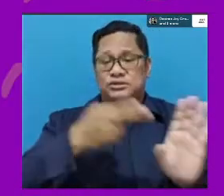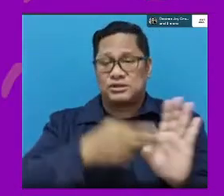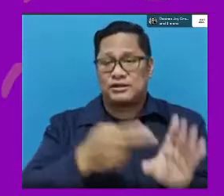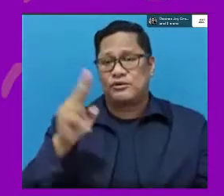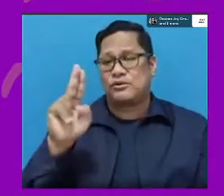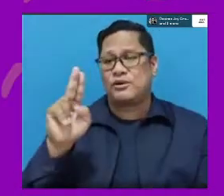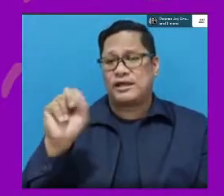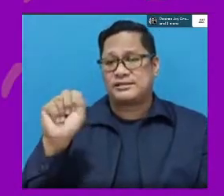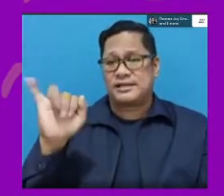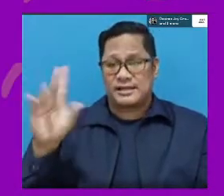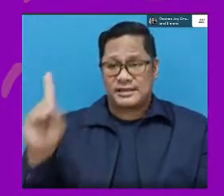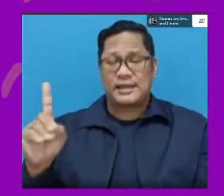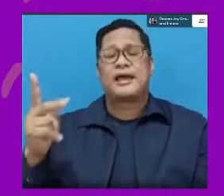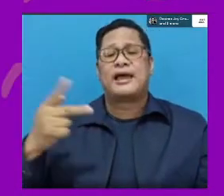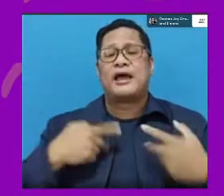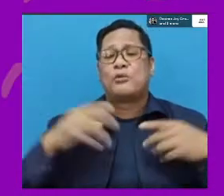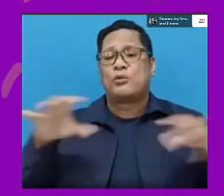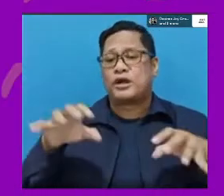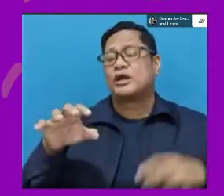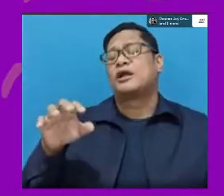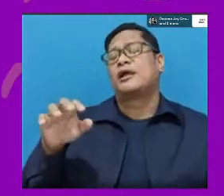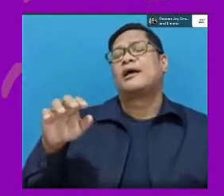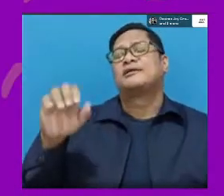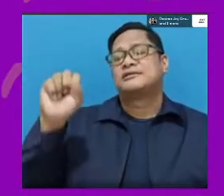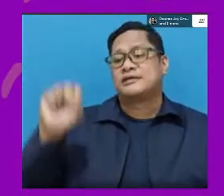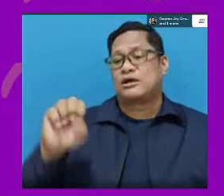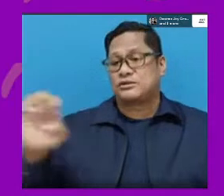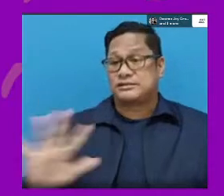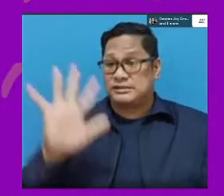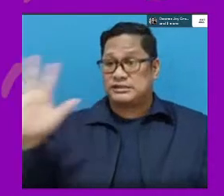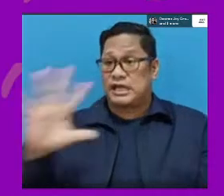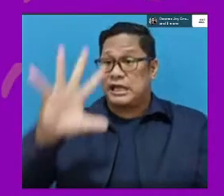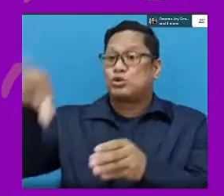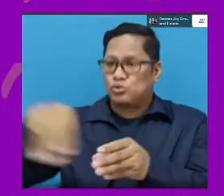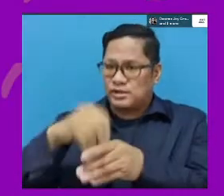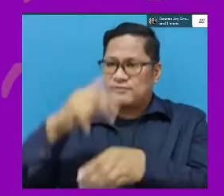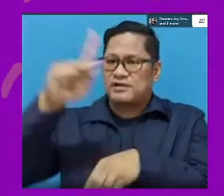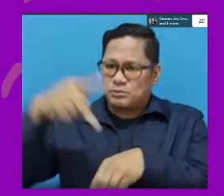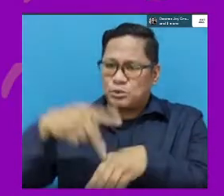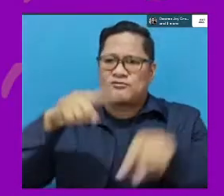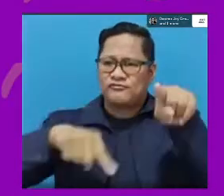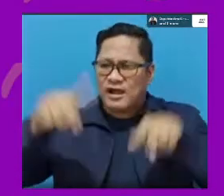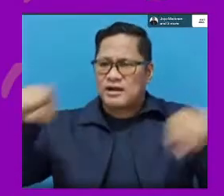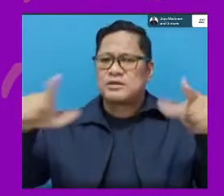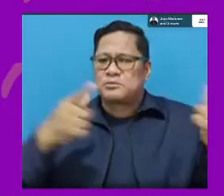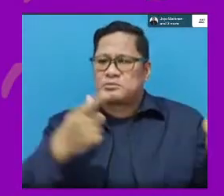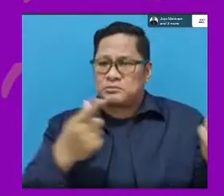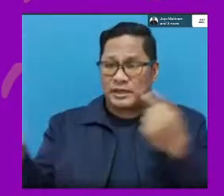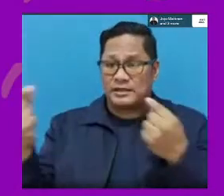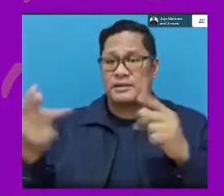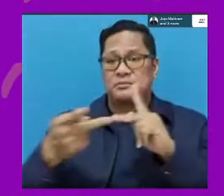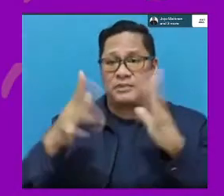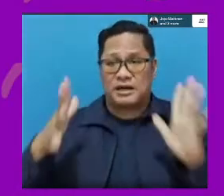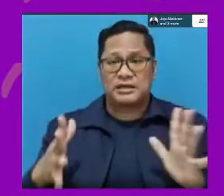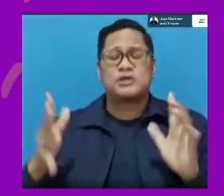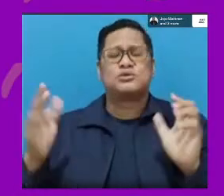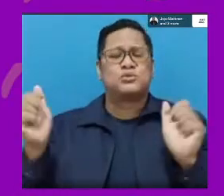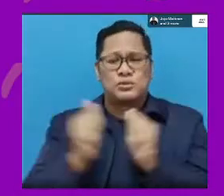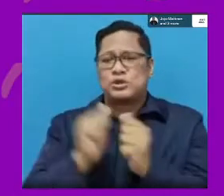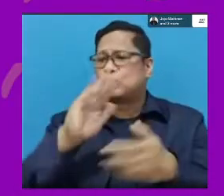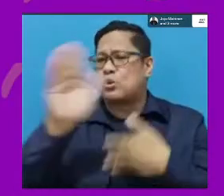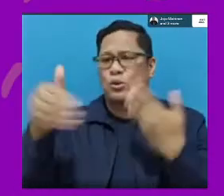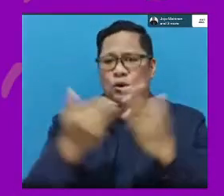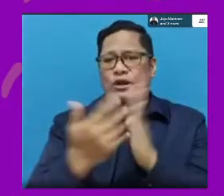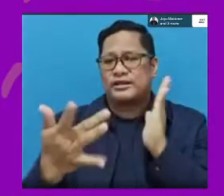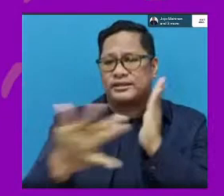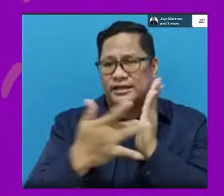worked throughout Southeast Asia, including the Philippines, with various implementing partners in just about every technical